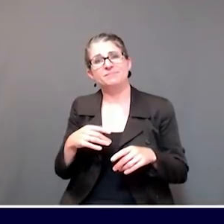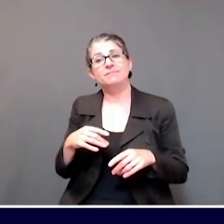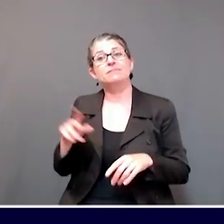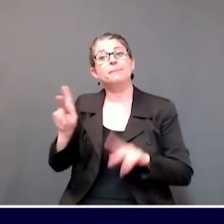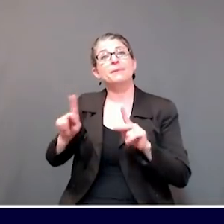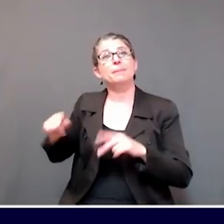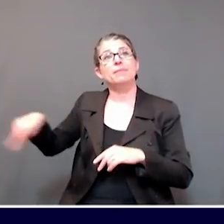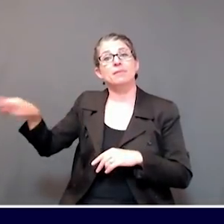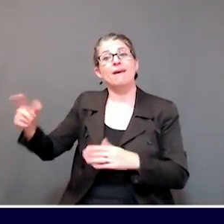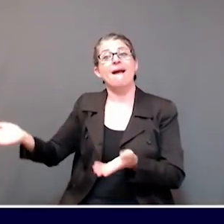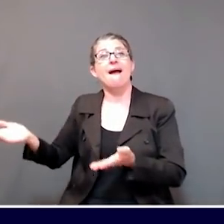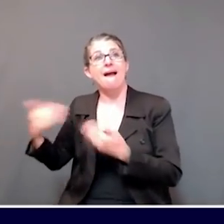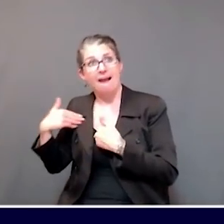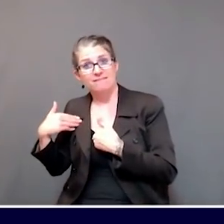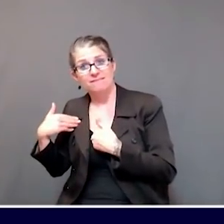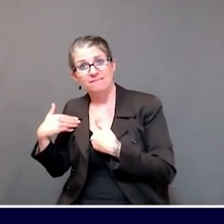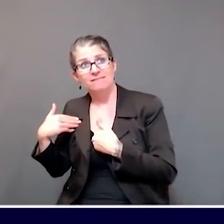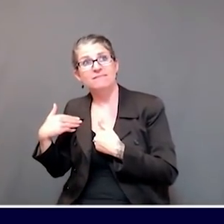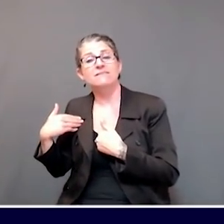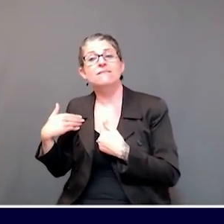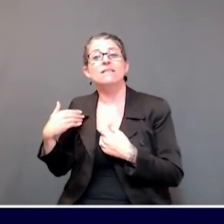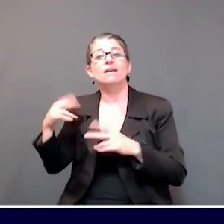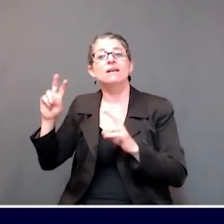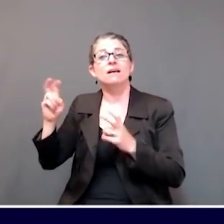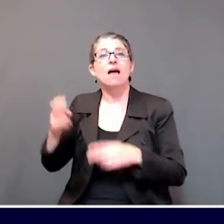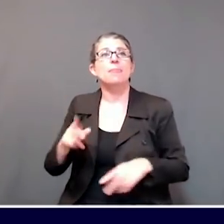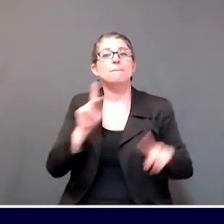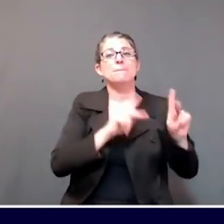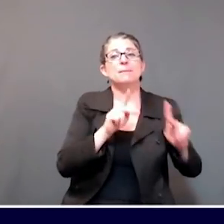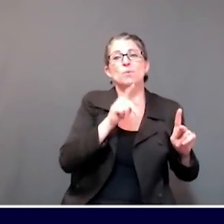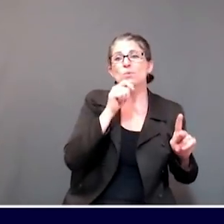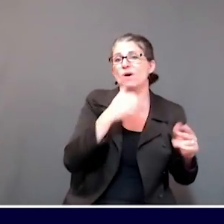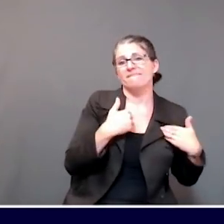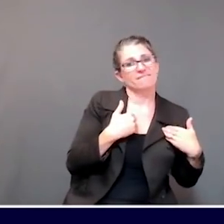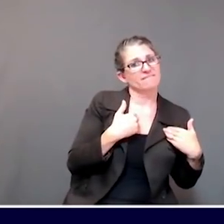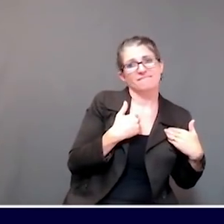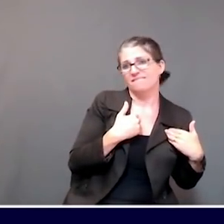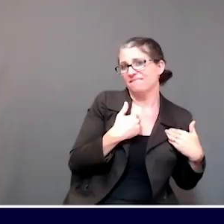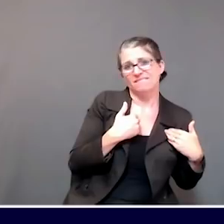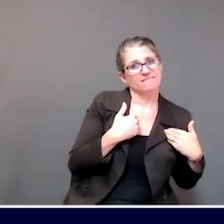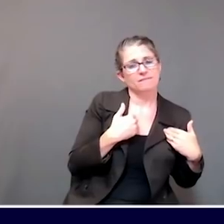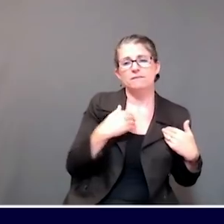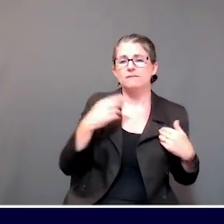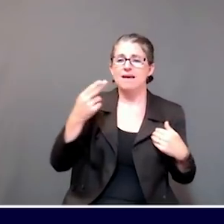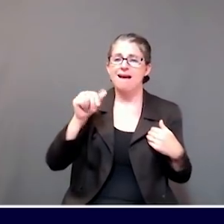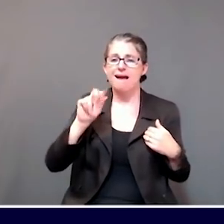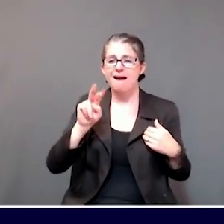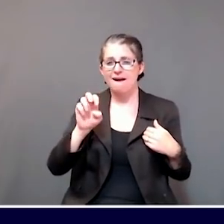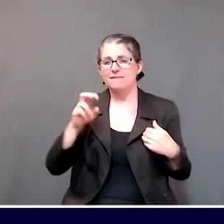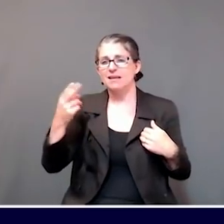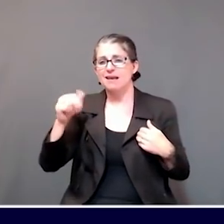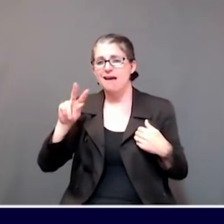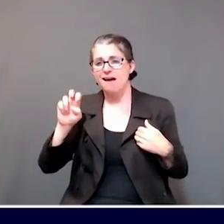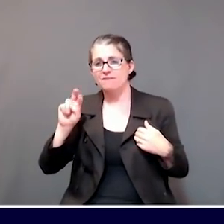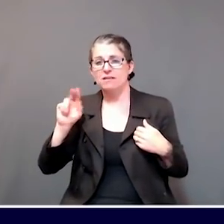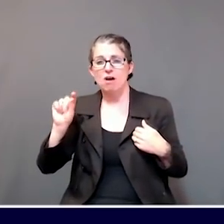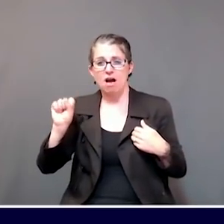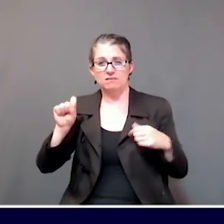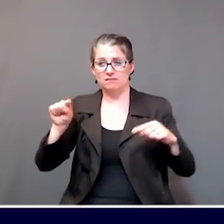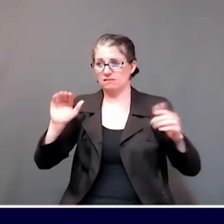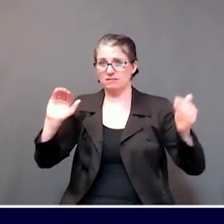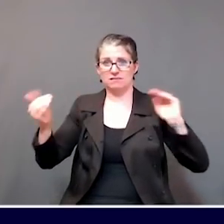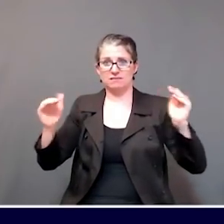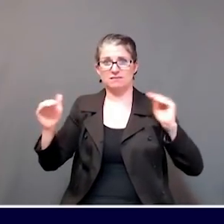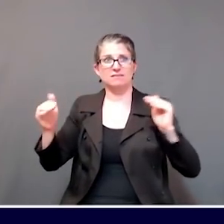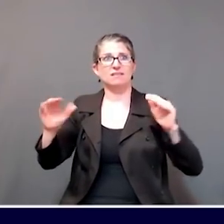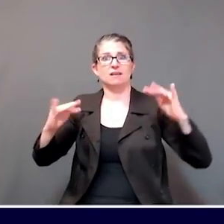Those who've been able to stay involved, who've been able to stay connected with their teachers and their schools through the internet for the last 4 months,